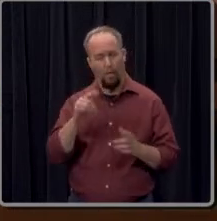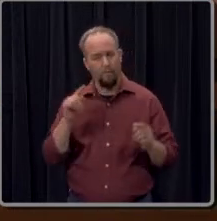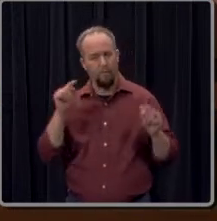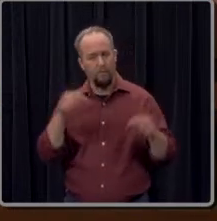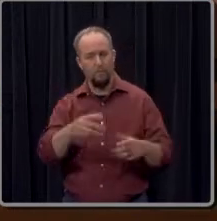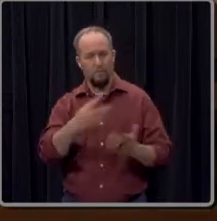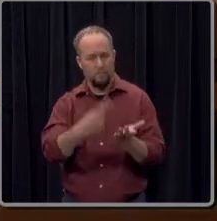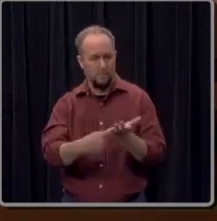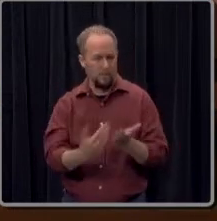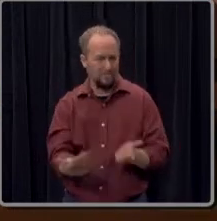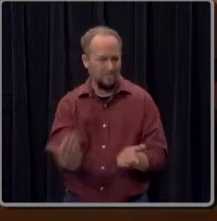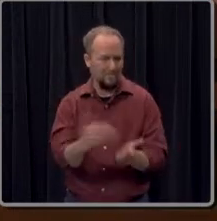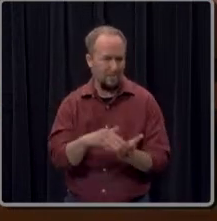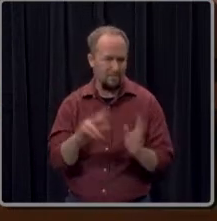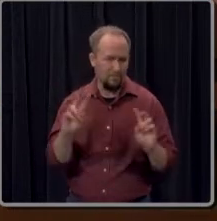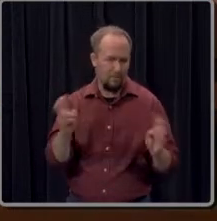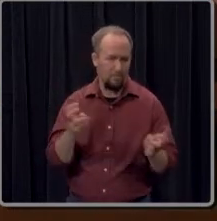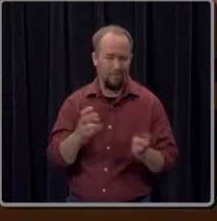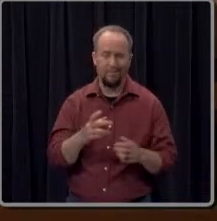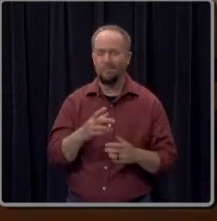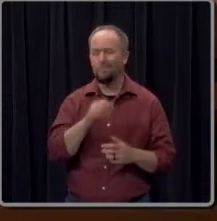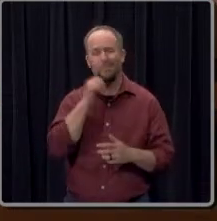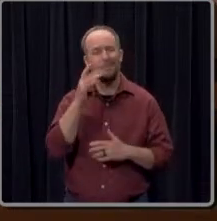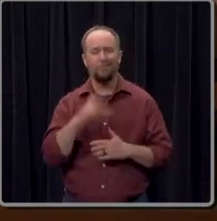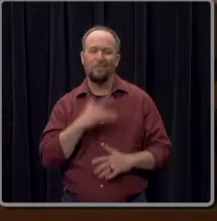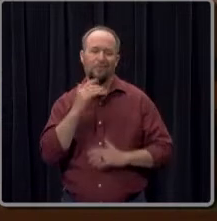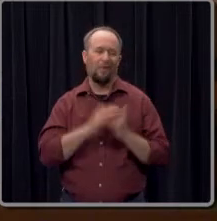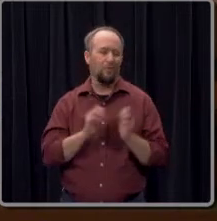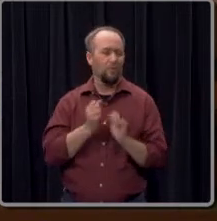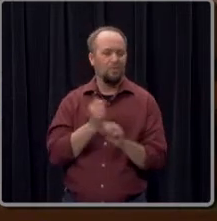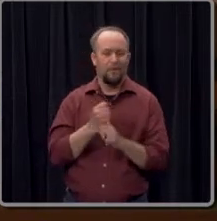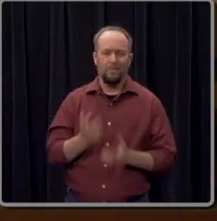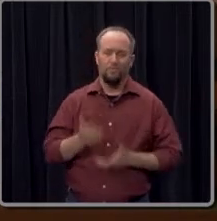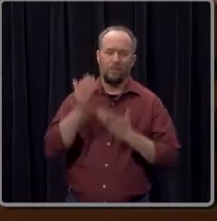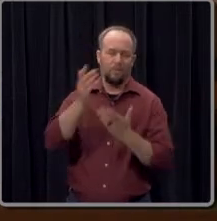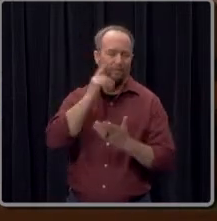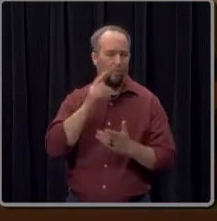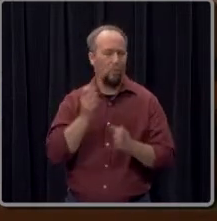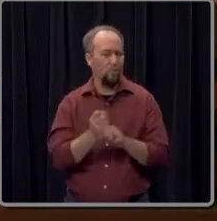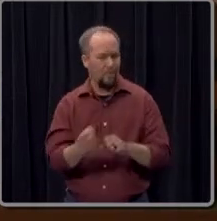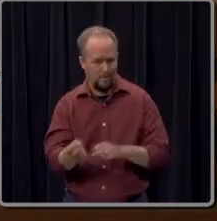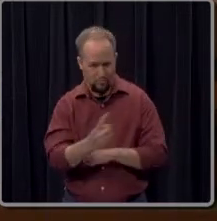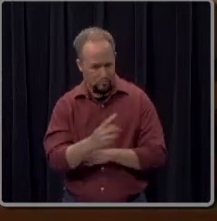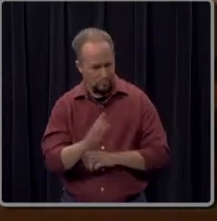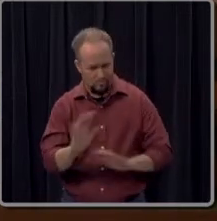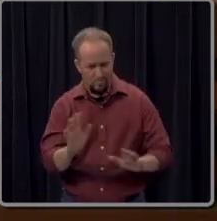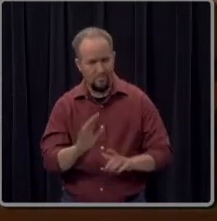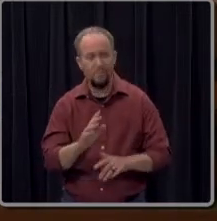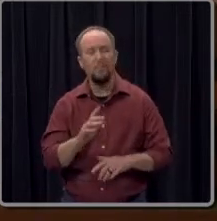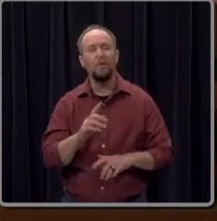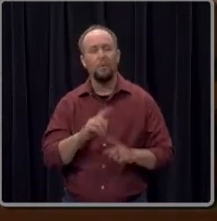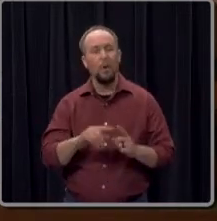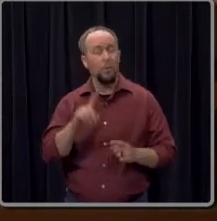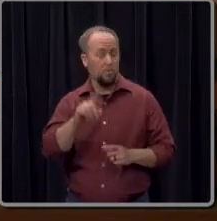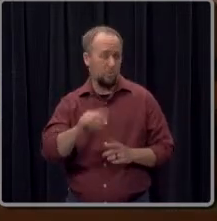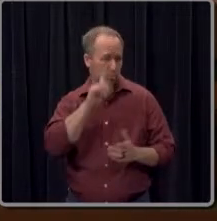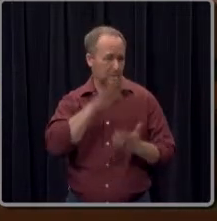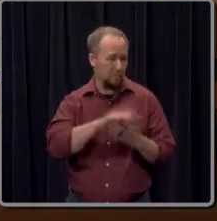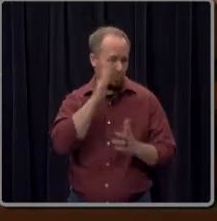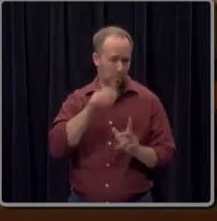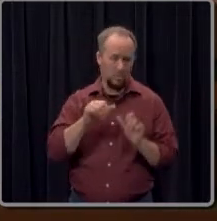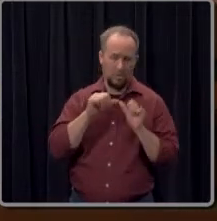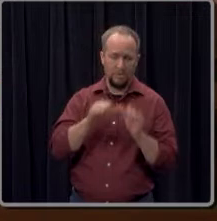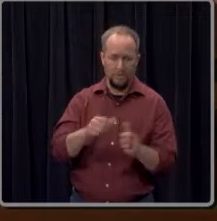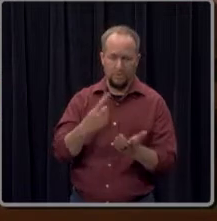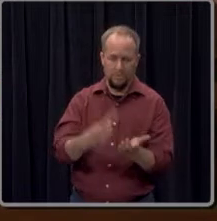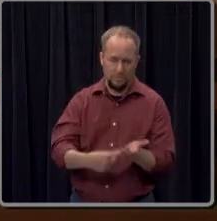so, certainly we didn't feel comfortable making a recommendation for the 23-24 school year. We do believe we're going to continue to talk